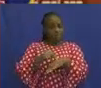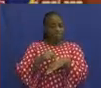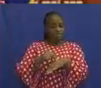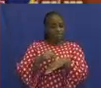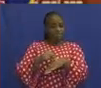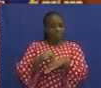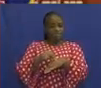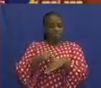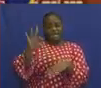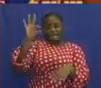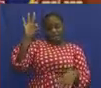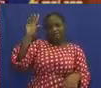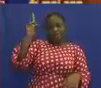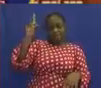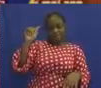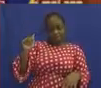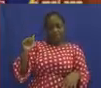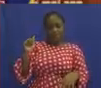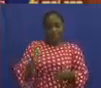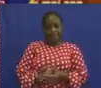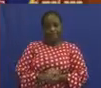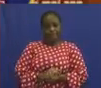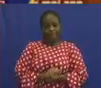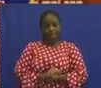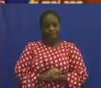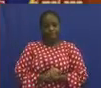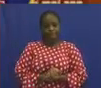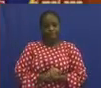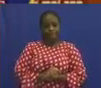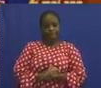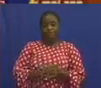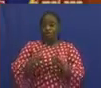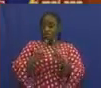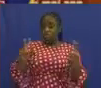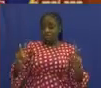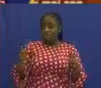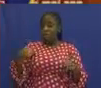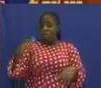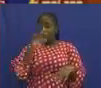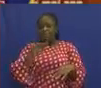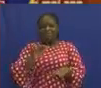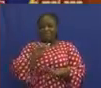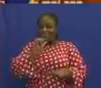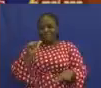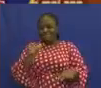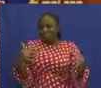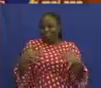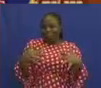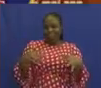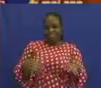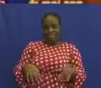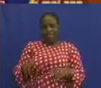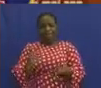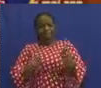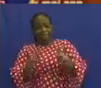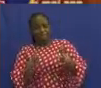the Food and Drugs Authority. There should therefore be no hesitancy amongst the population who are